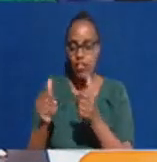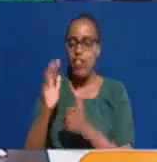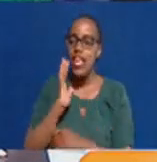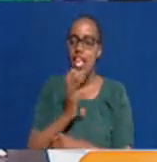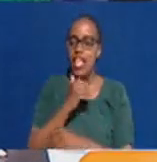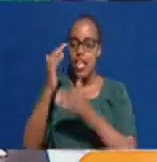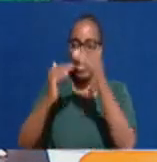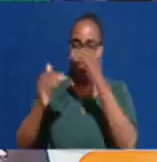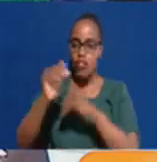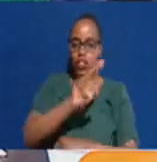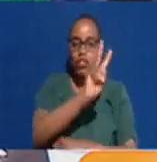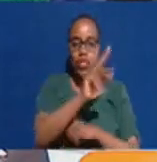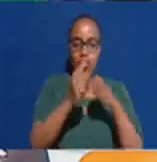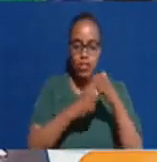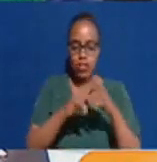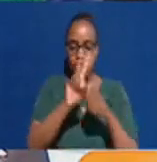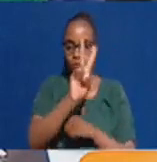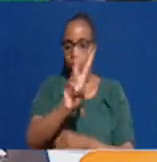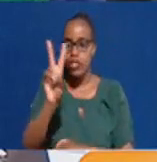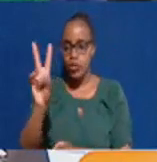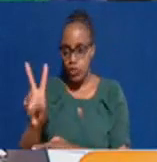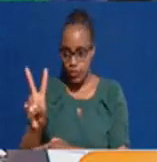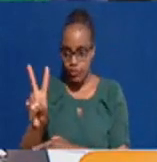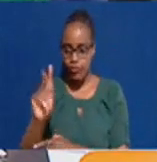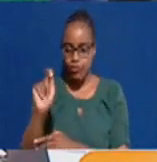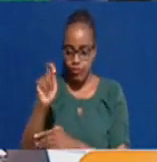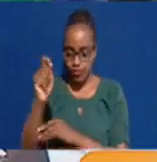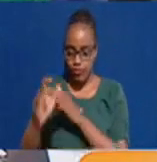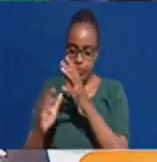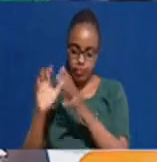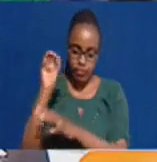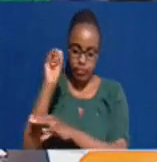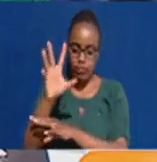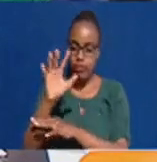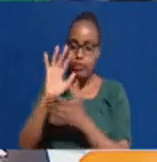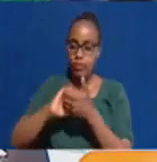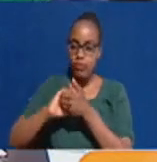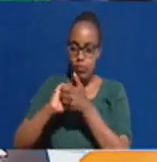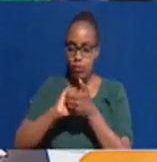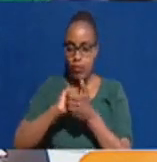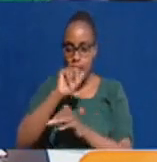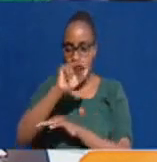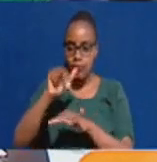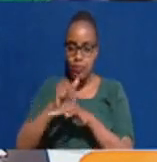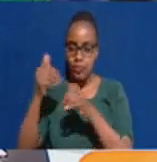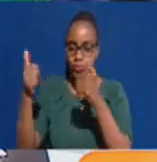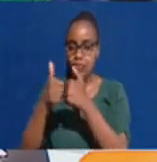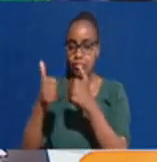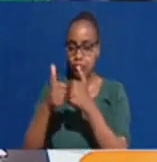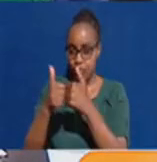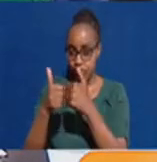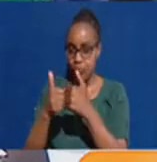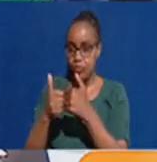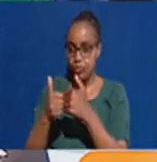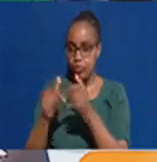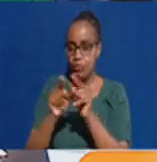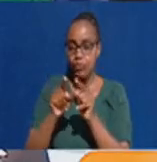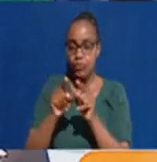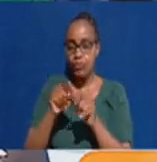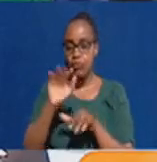University 26-22 in a Kenya Handball Federation National Men's League match staged at the Nyayo National